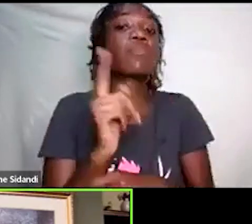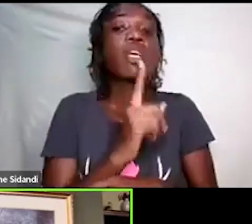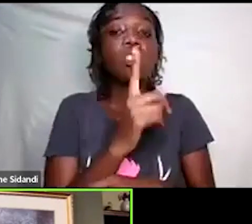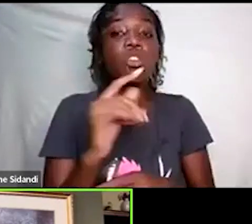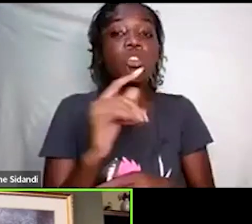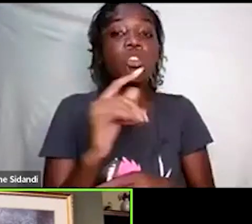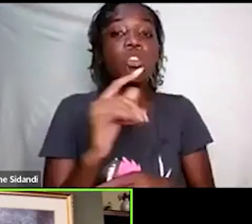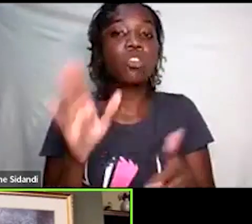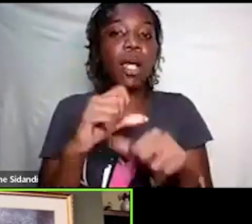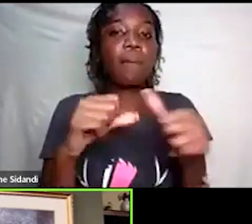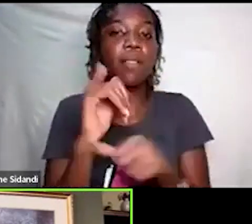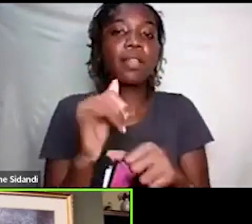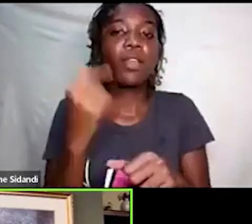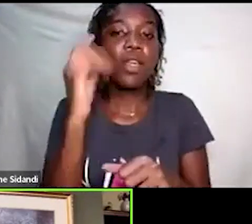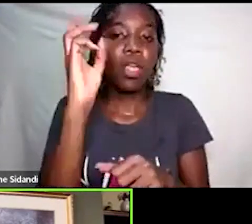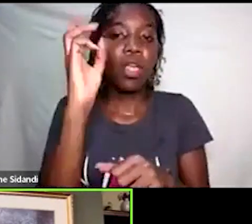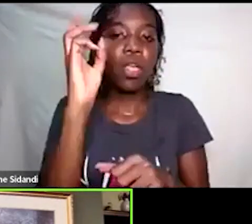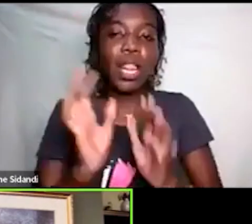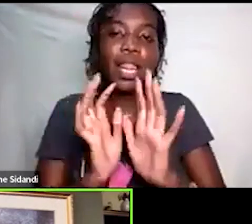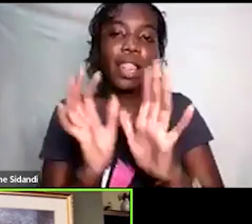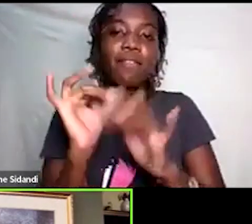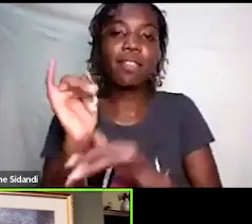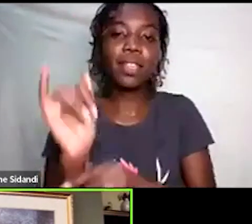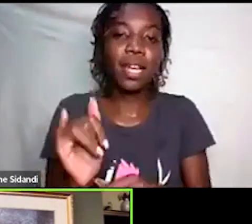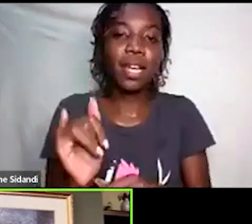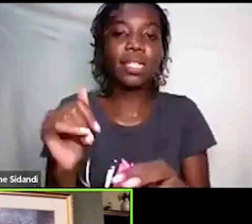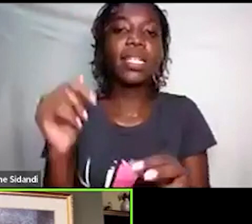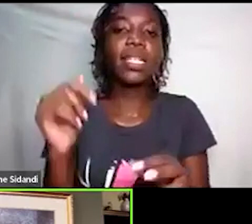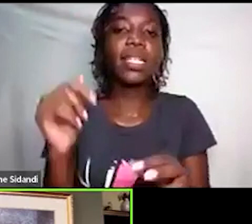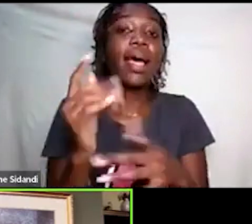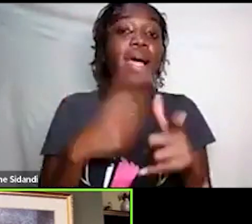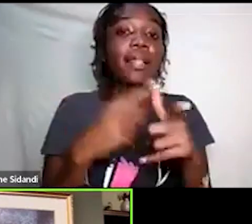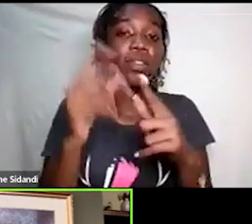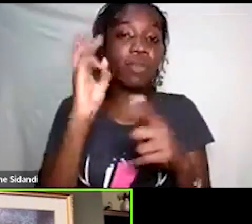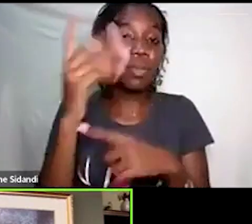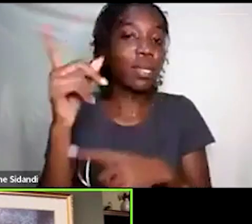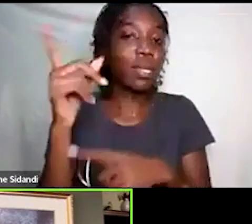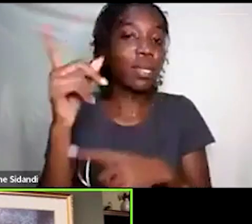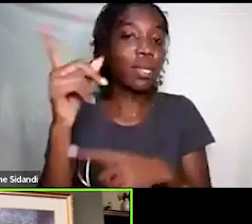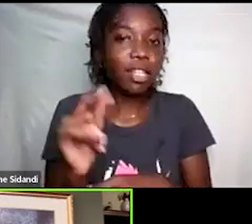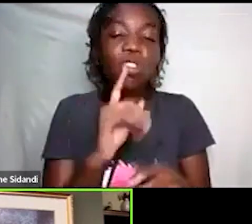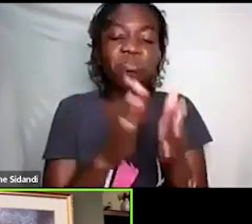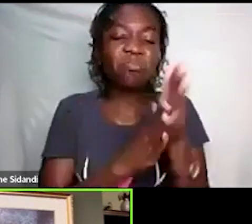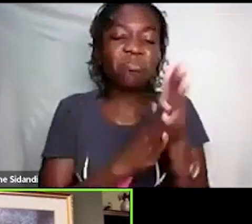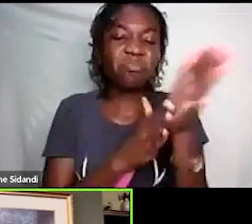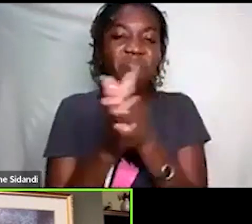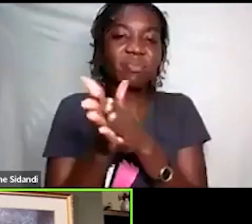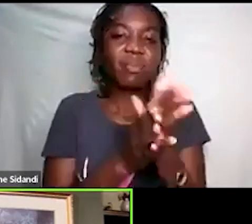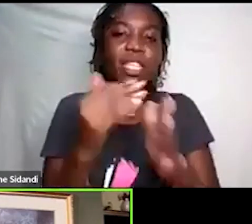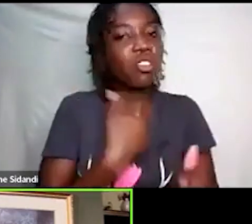on the PowerPoint for people to listen in. It's an interesting one. All right. Sorry, the